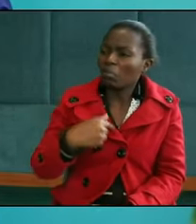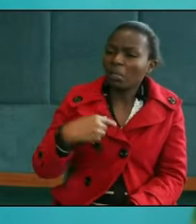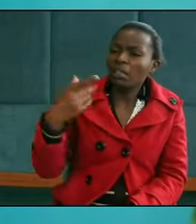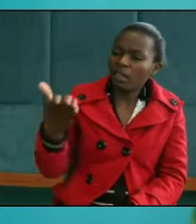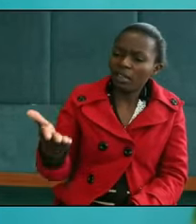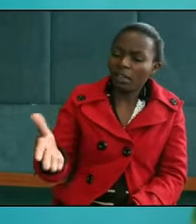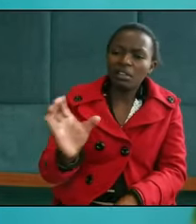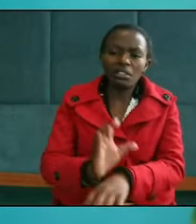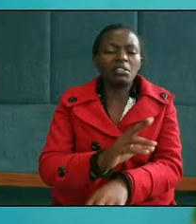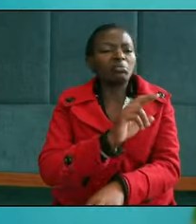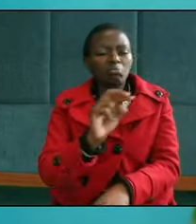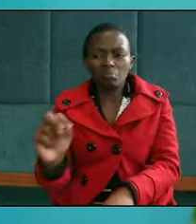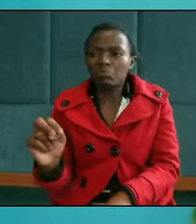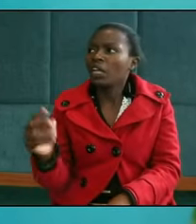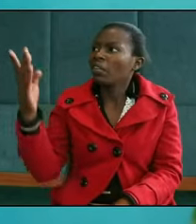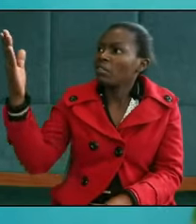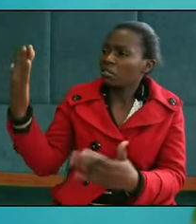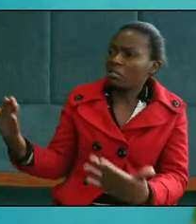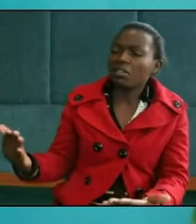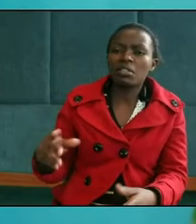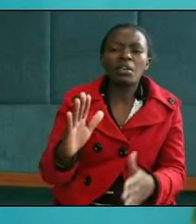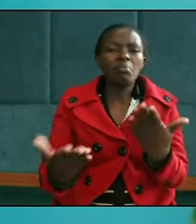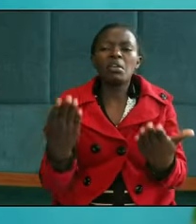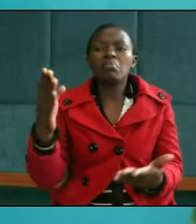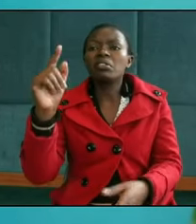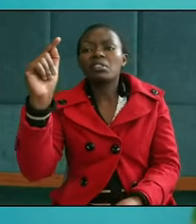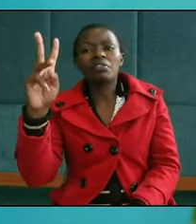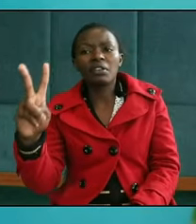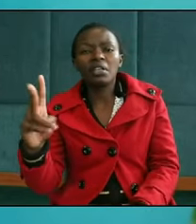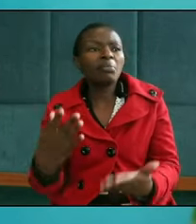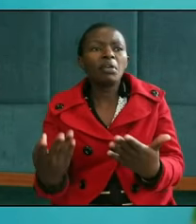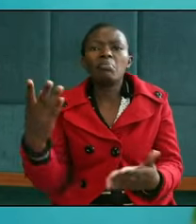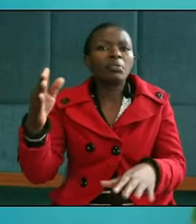things could not be here. These people cannot do without me.